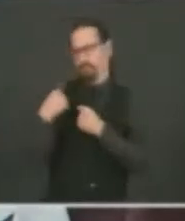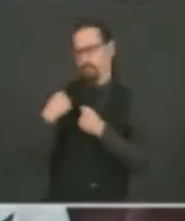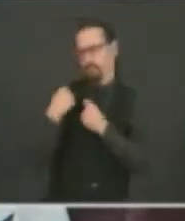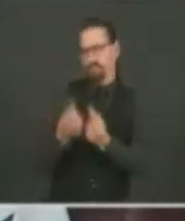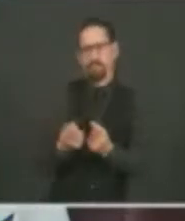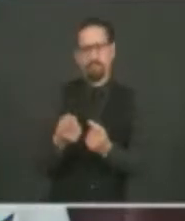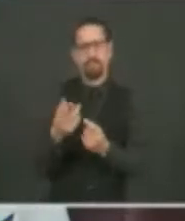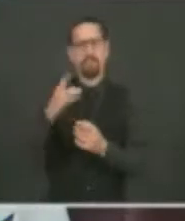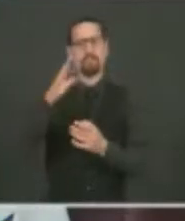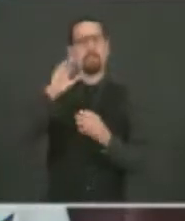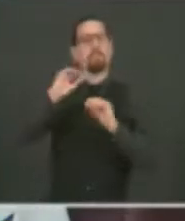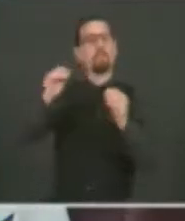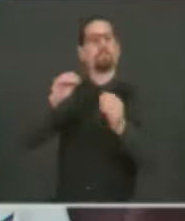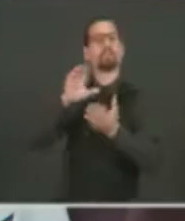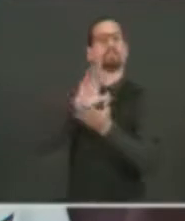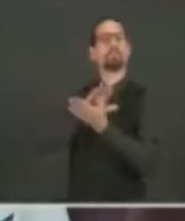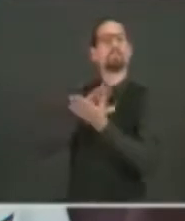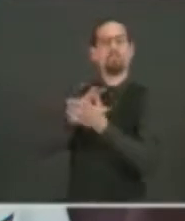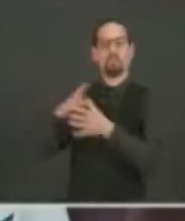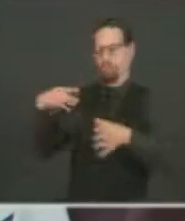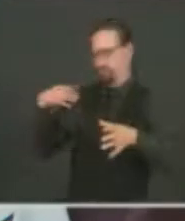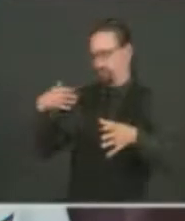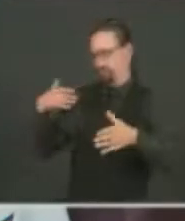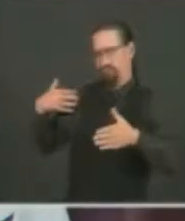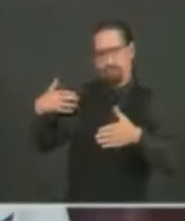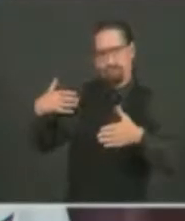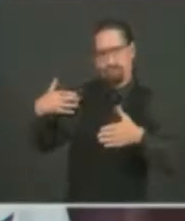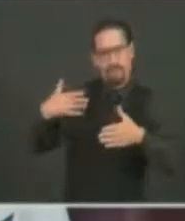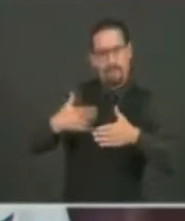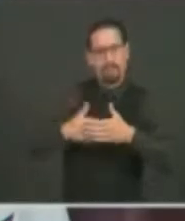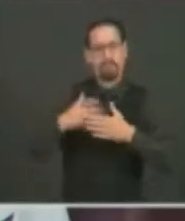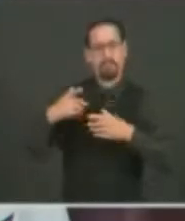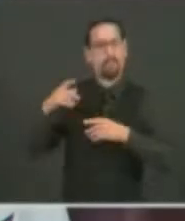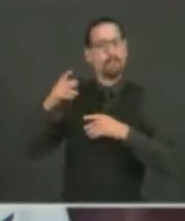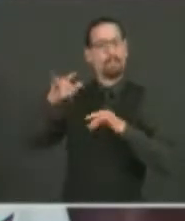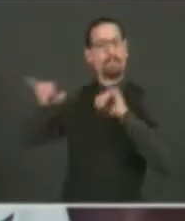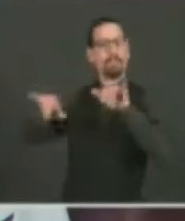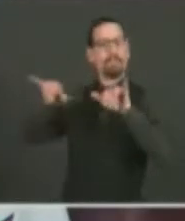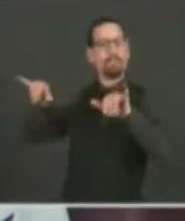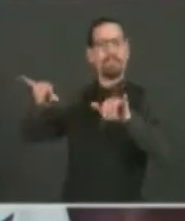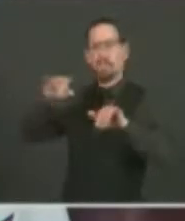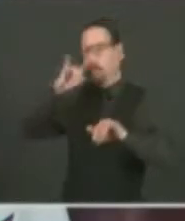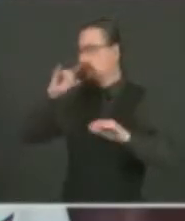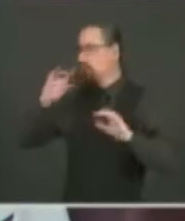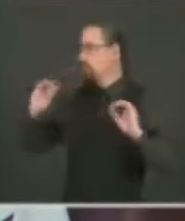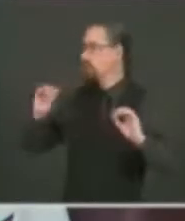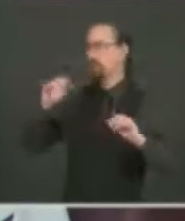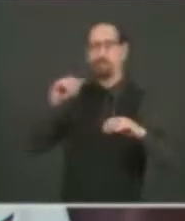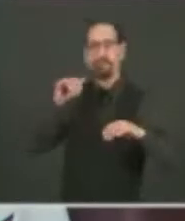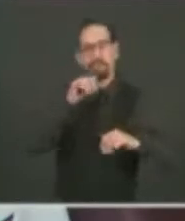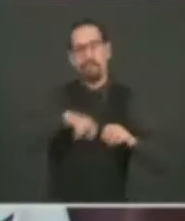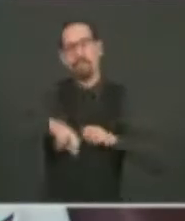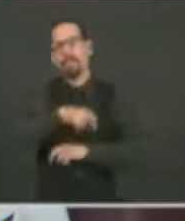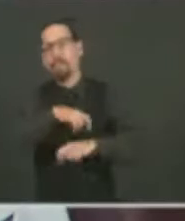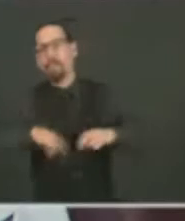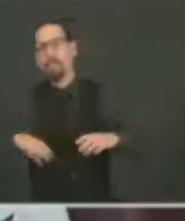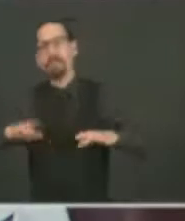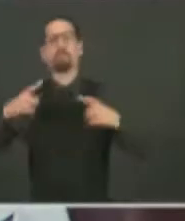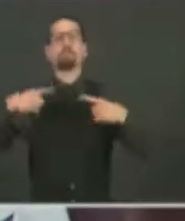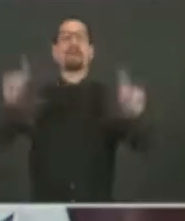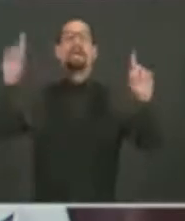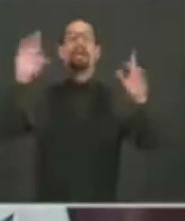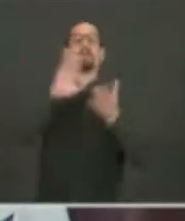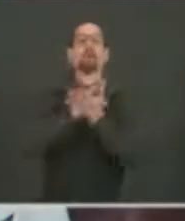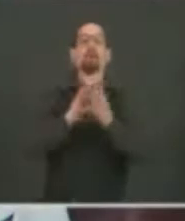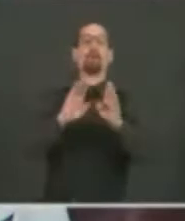school, and it was great. It was great. Thank you to everybody who's working so hard to make it so that these kids can